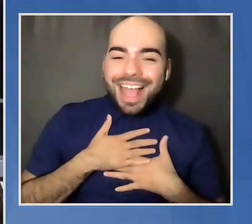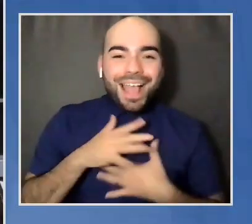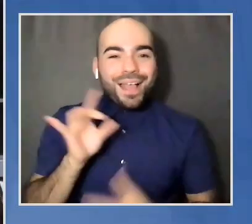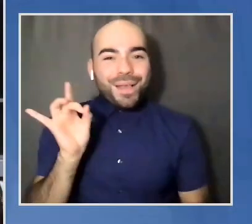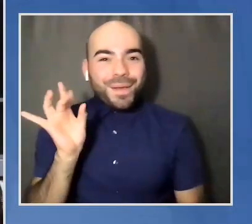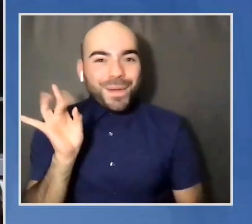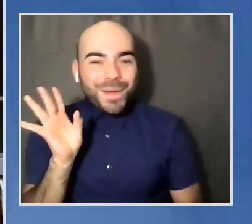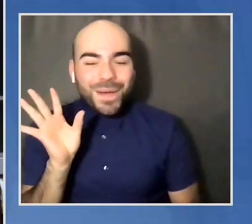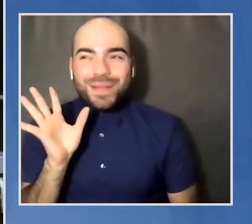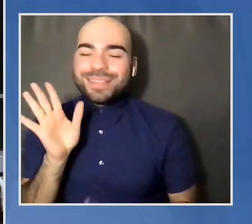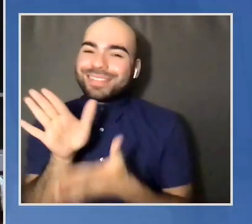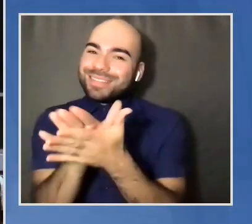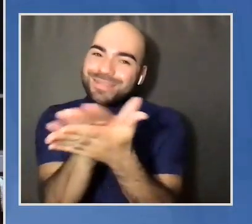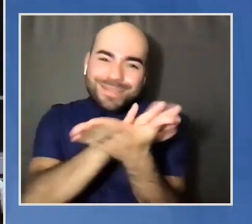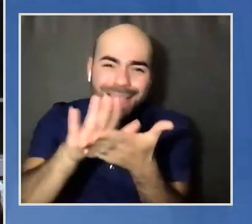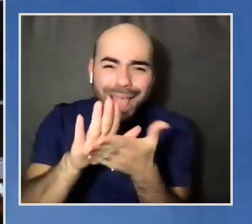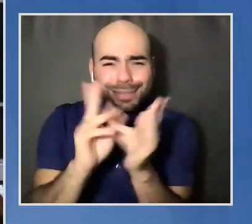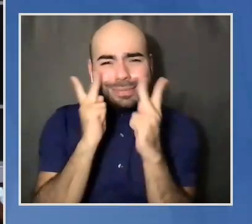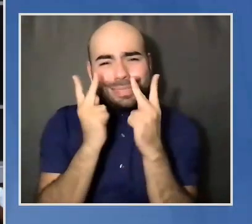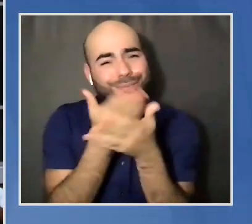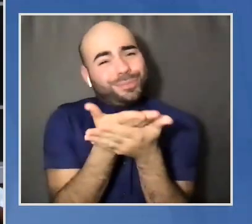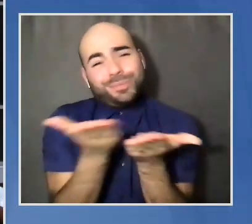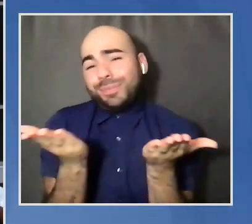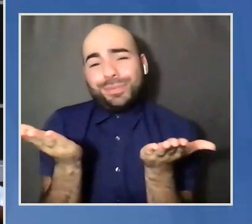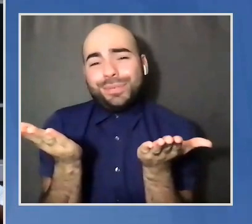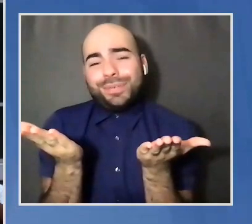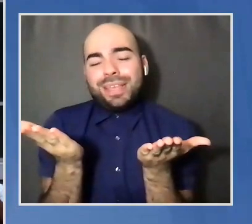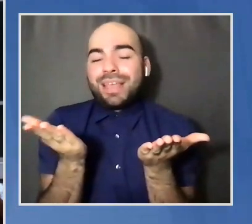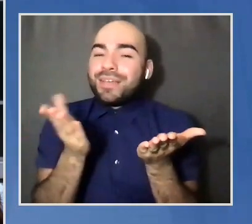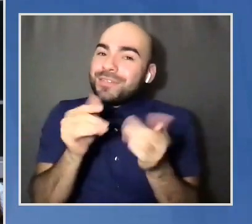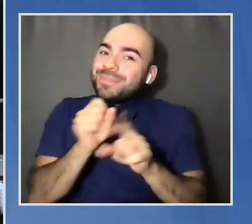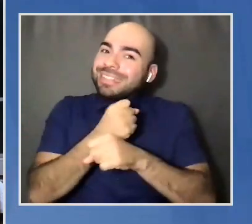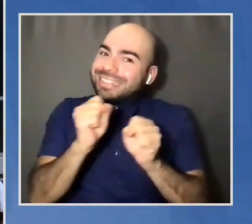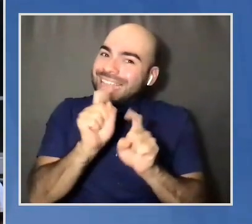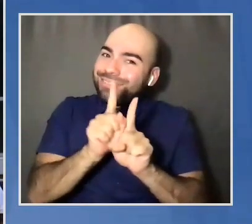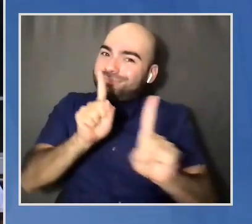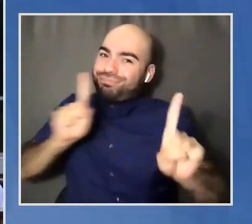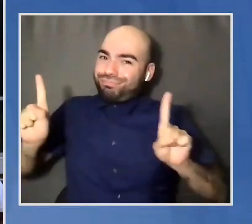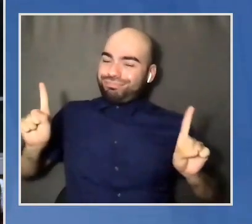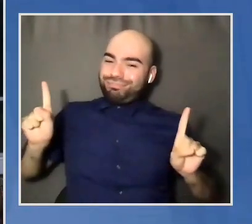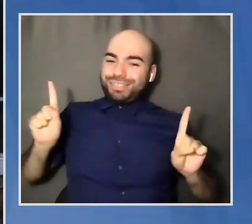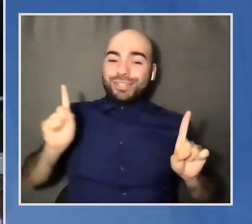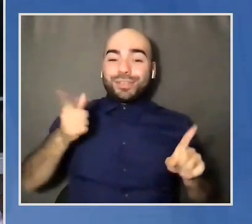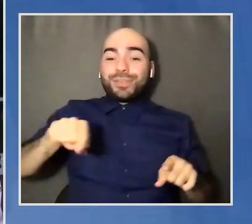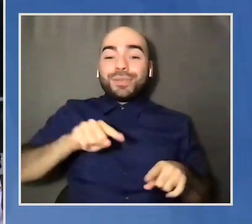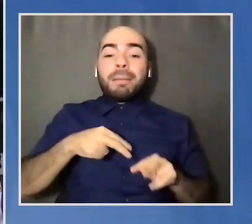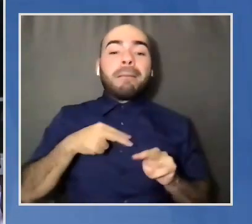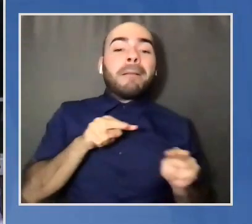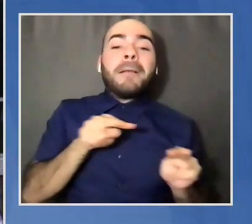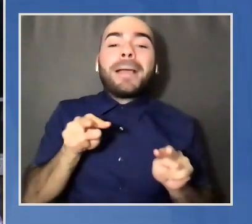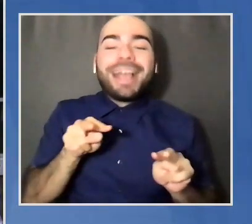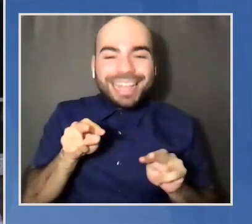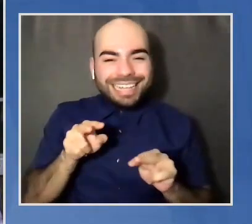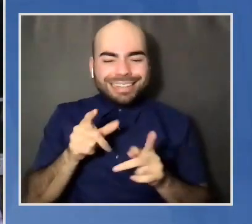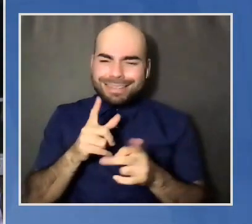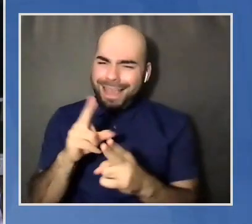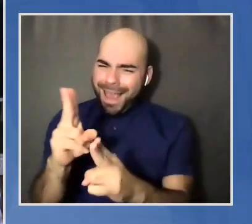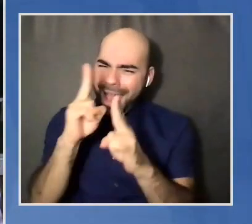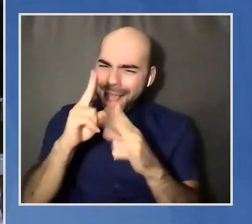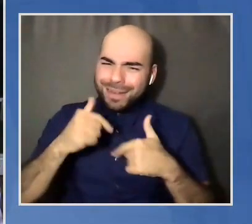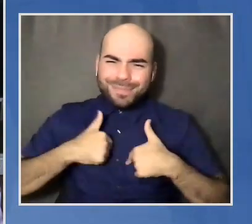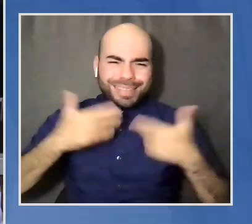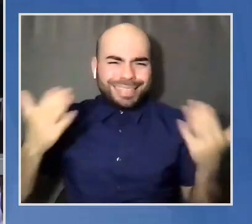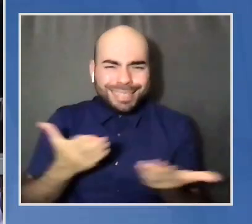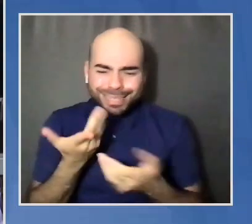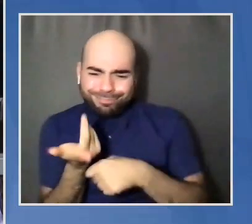goodness. It is so good to see you all from a very safe distance. It is an honor to get